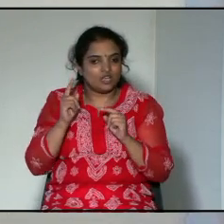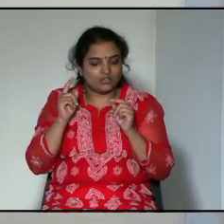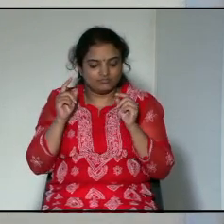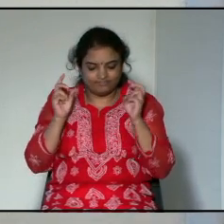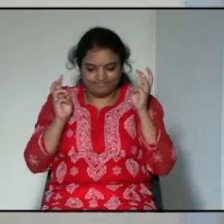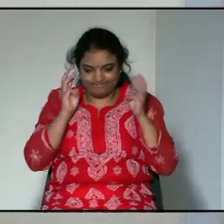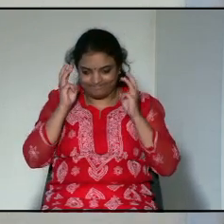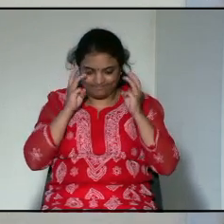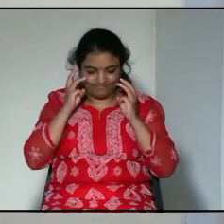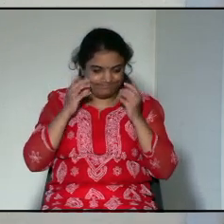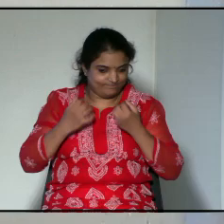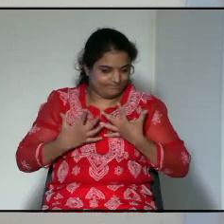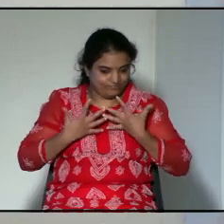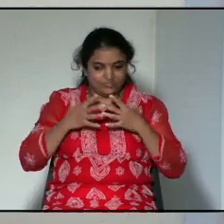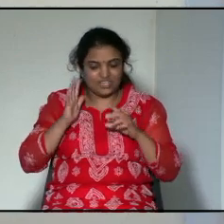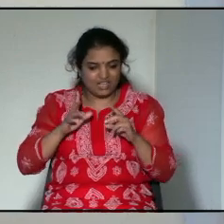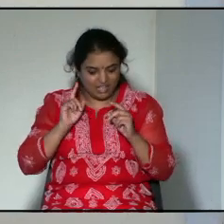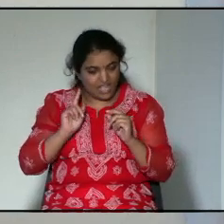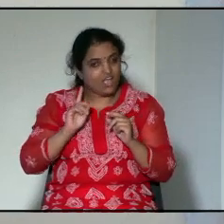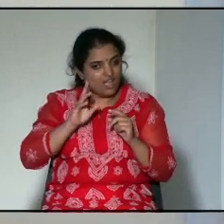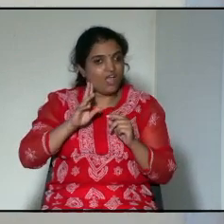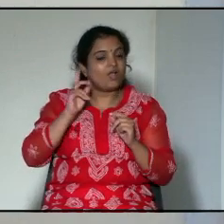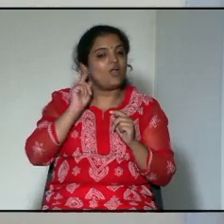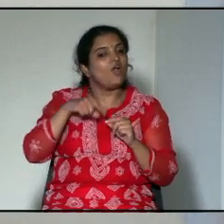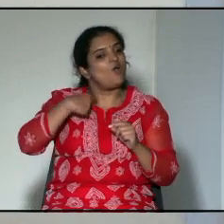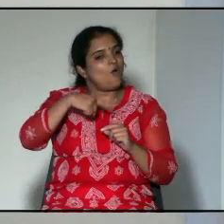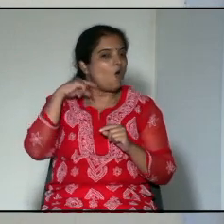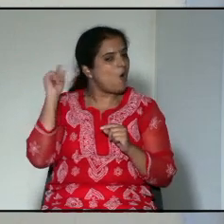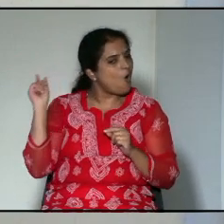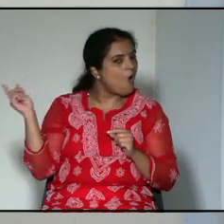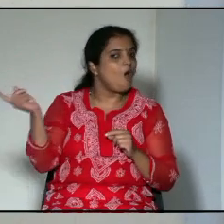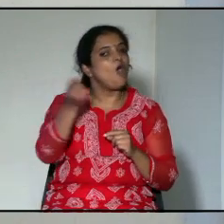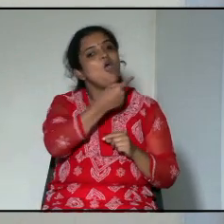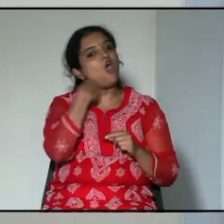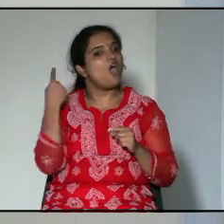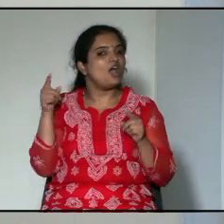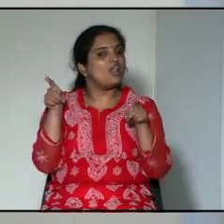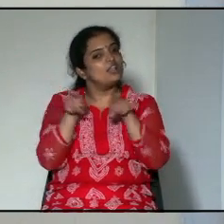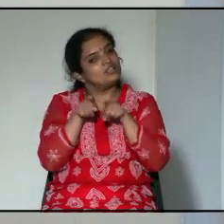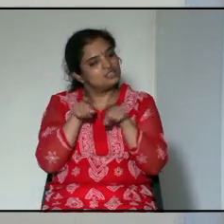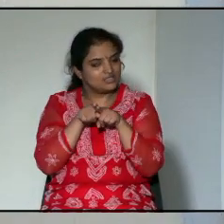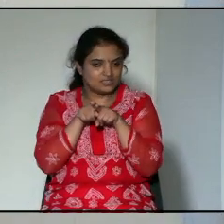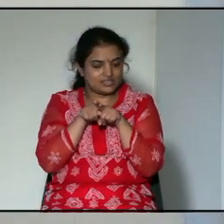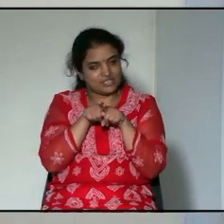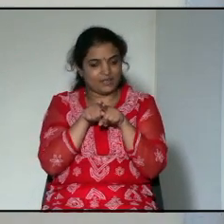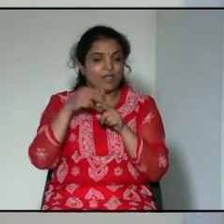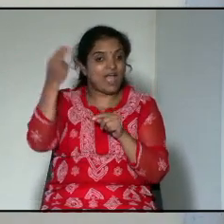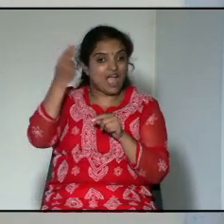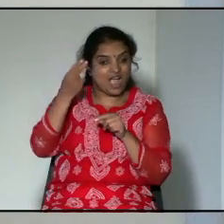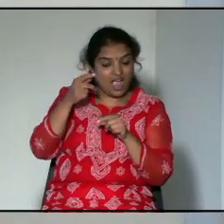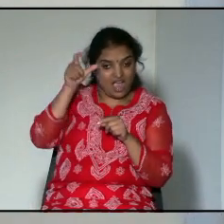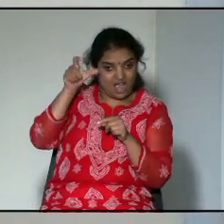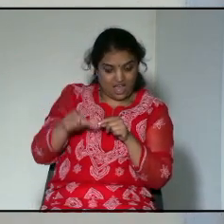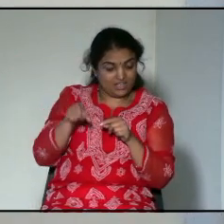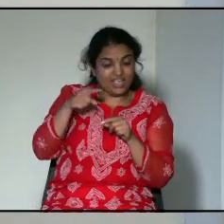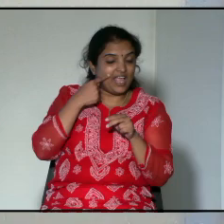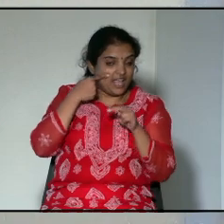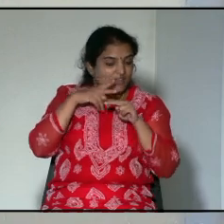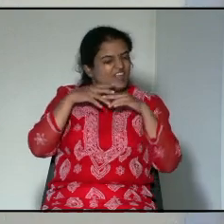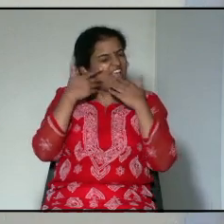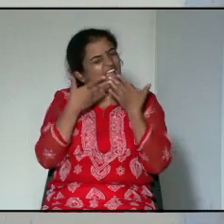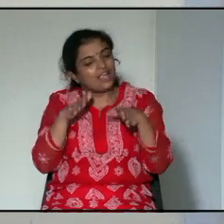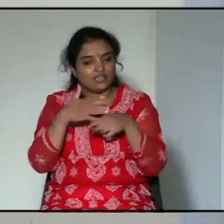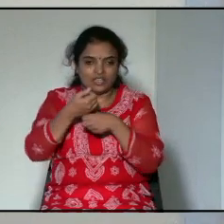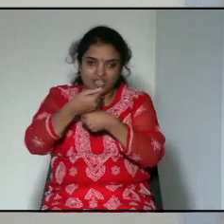an artist always worrying about the costs of a material and about getting money for the next round of work, and invariably